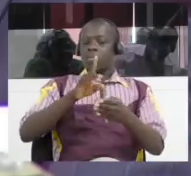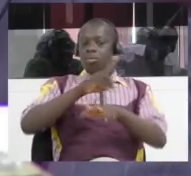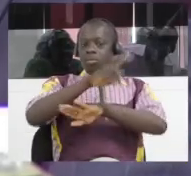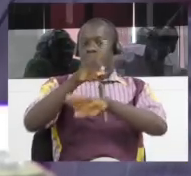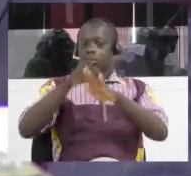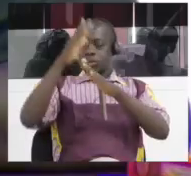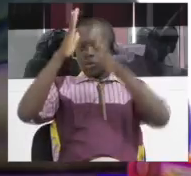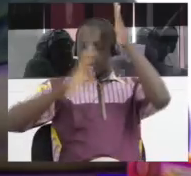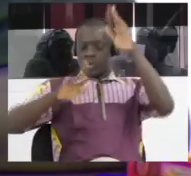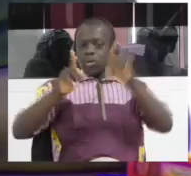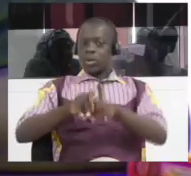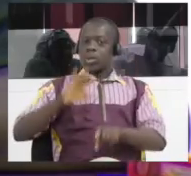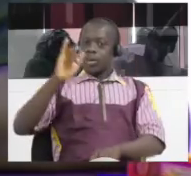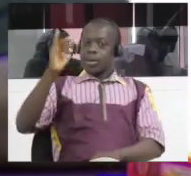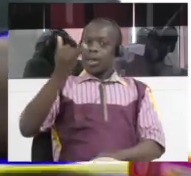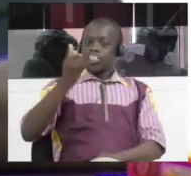Fajara Barracks.